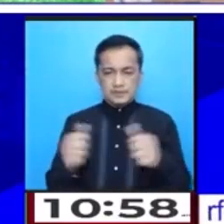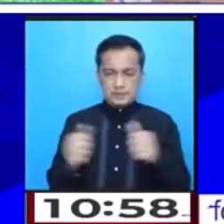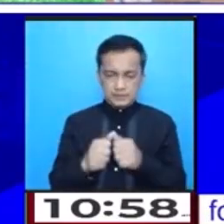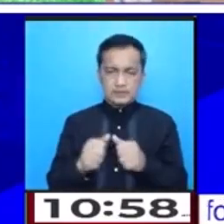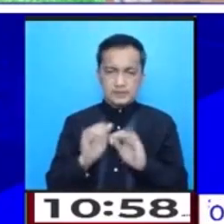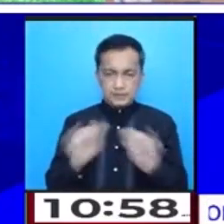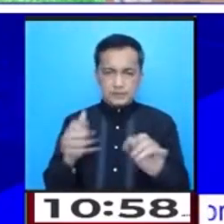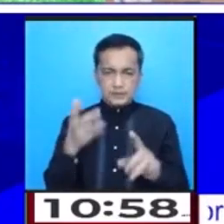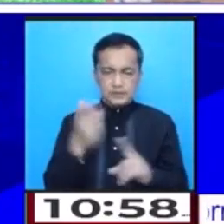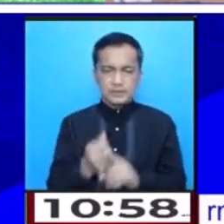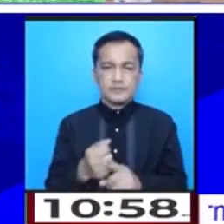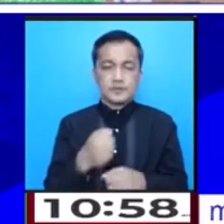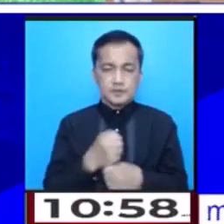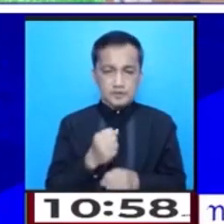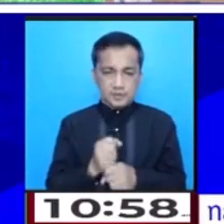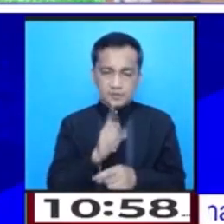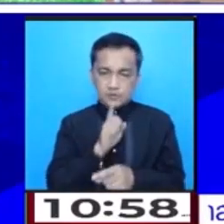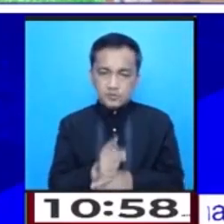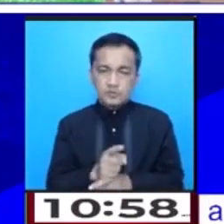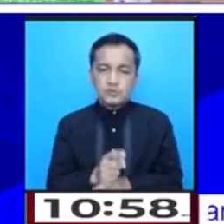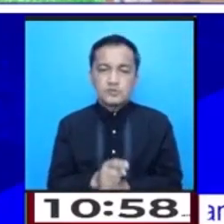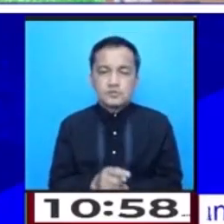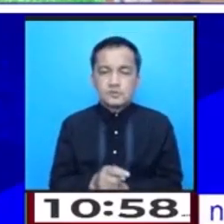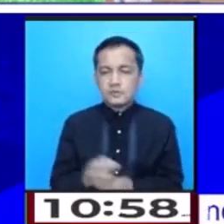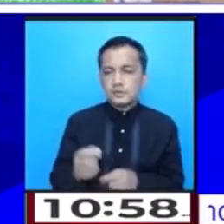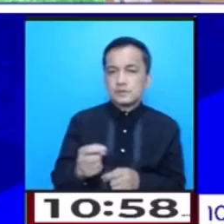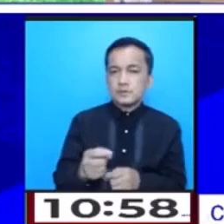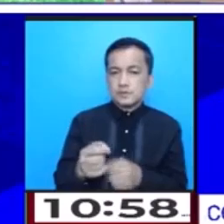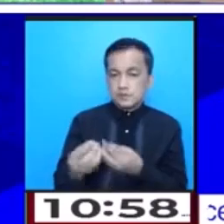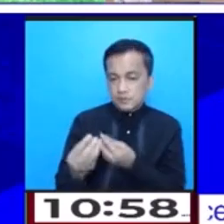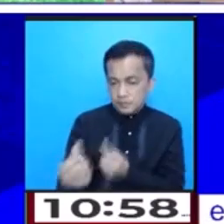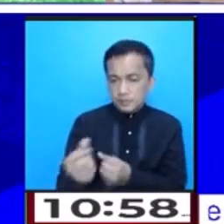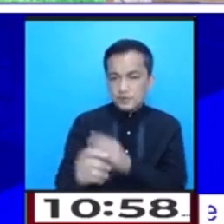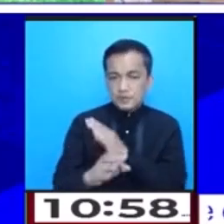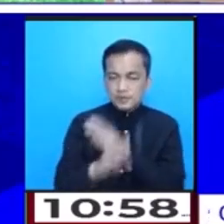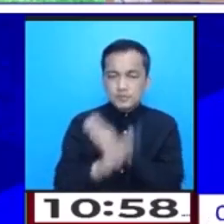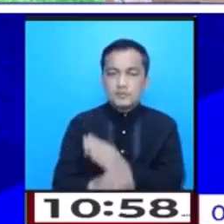is sustained, that those efforts are sustained, and we don't go back